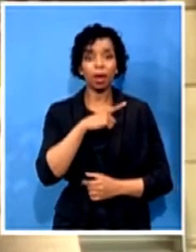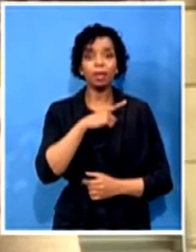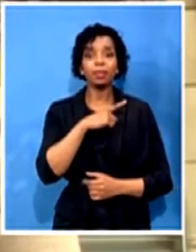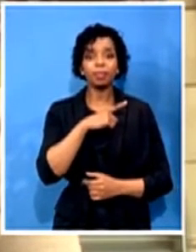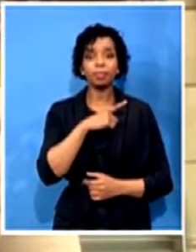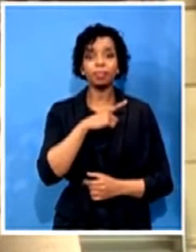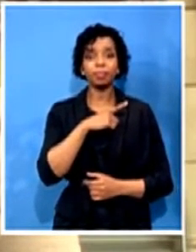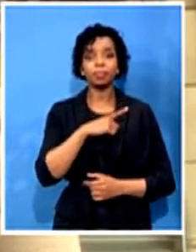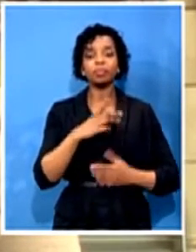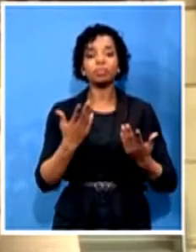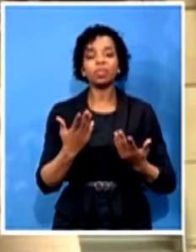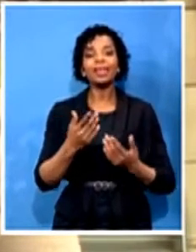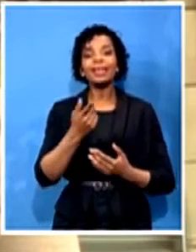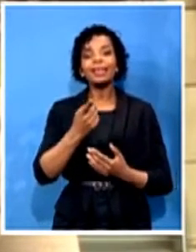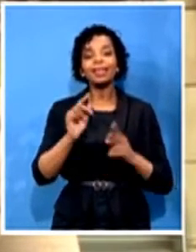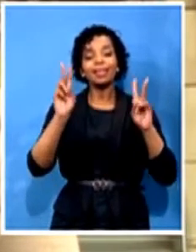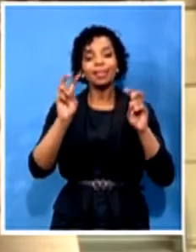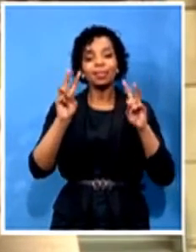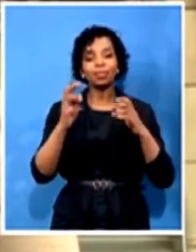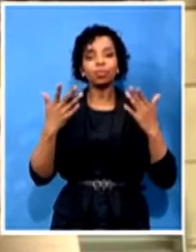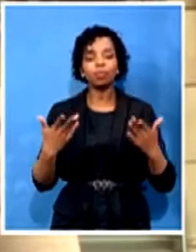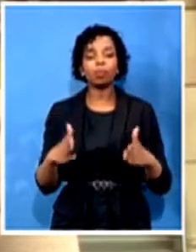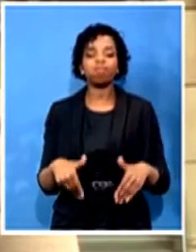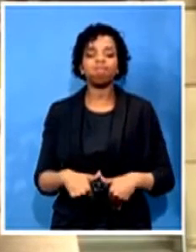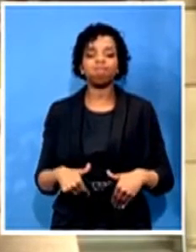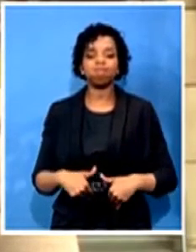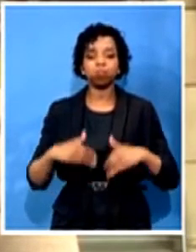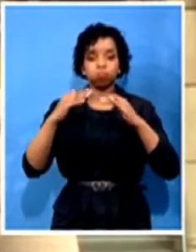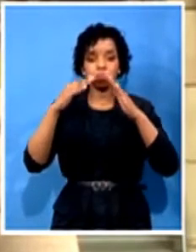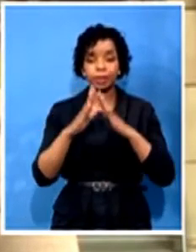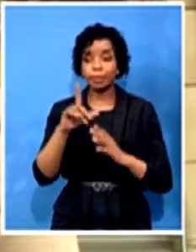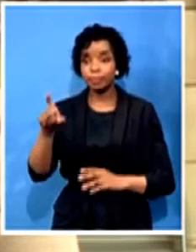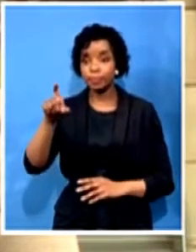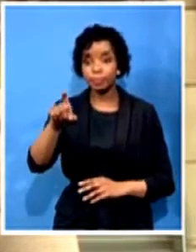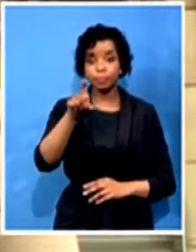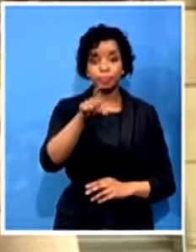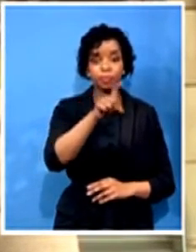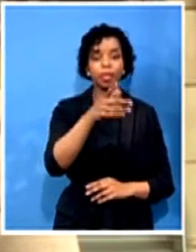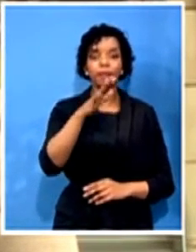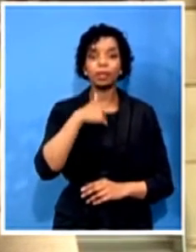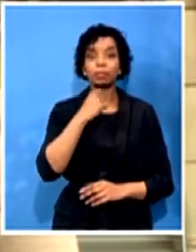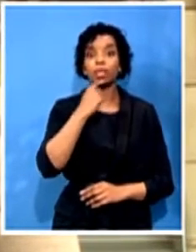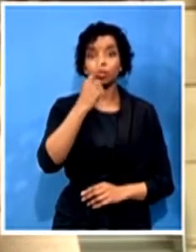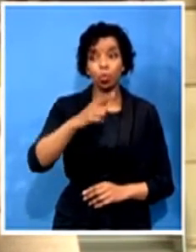household poverty, as earlier I've pointed at, we have